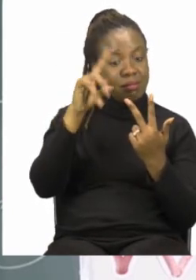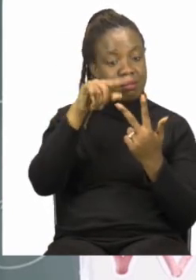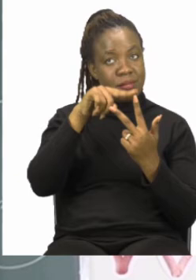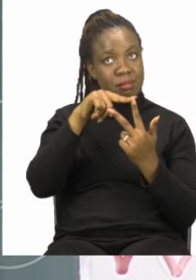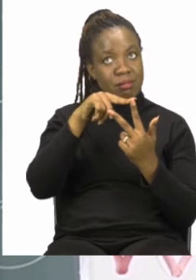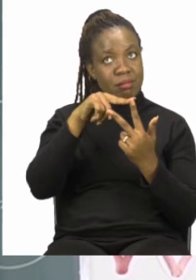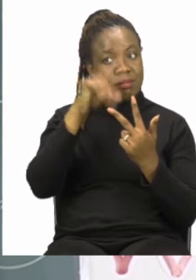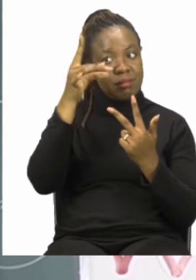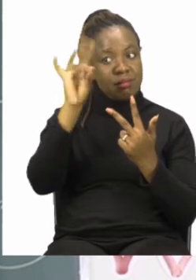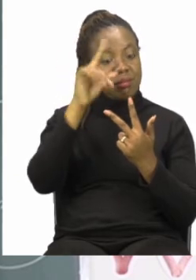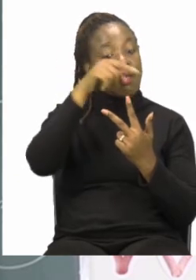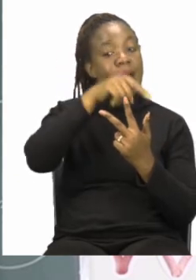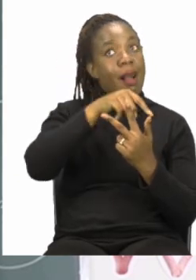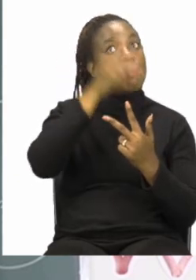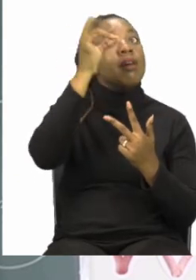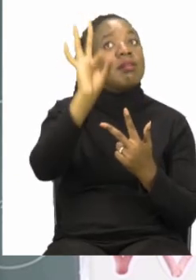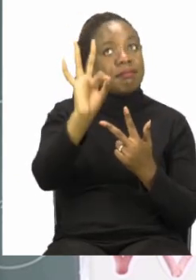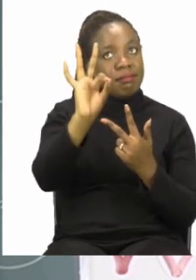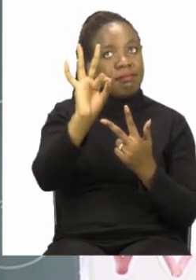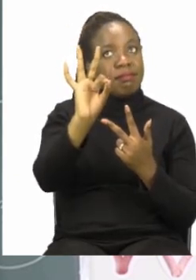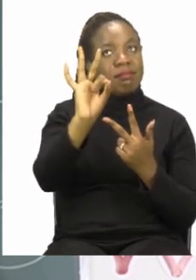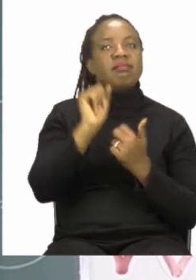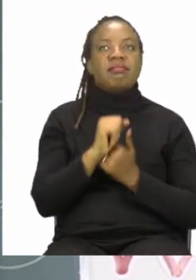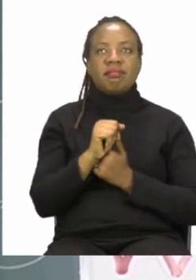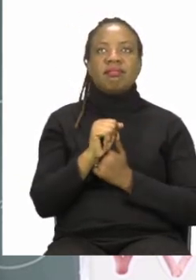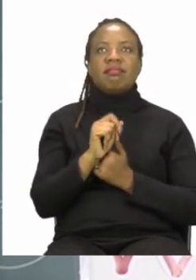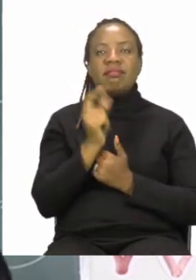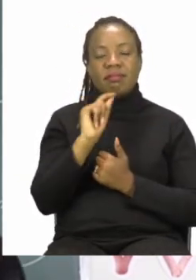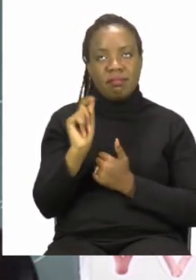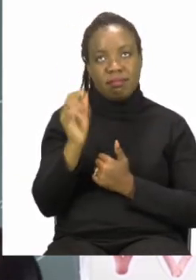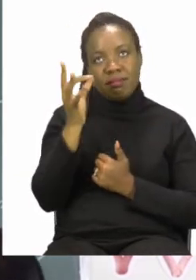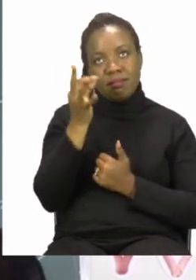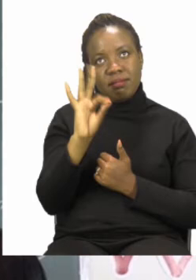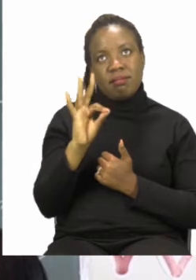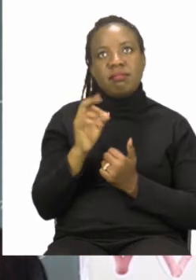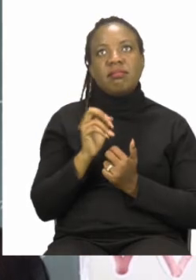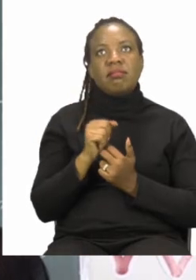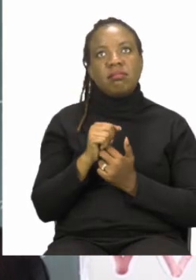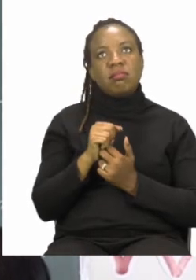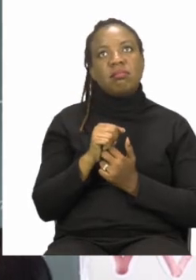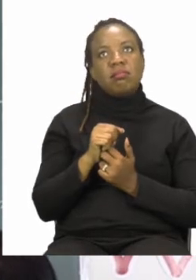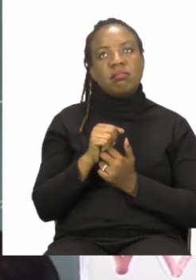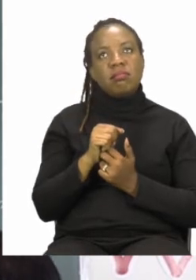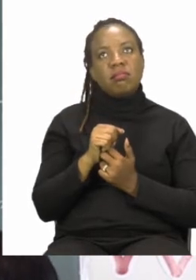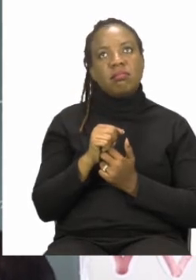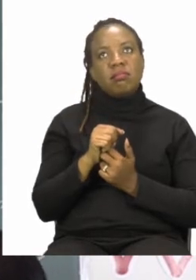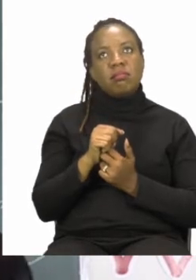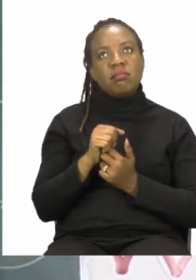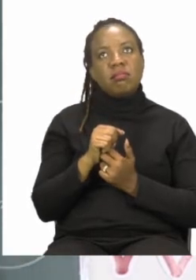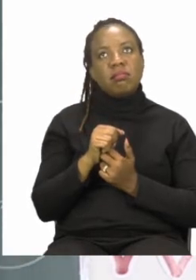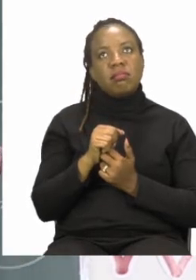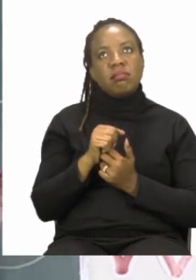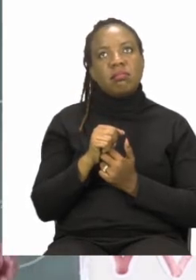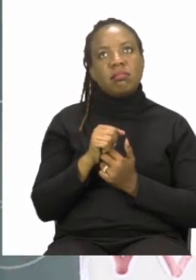7, 8, 9. So we write our 9. Good